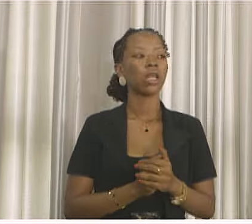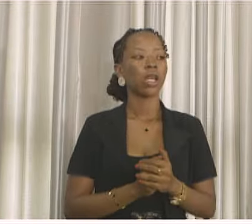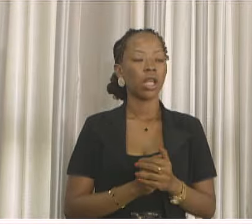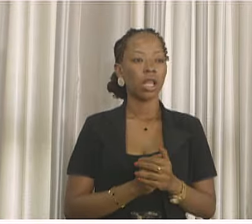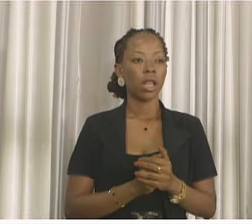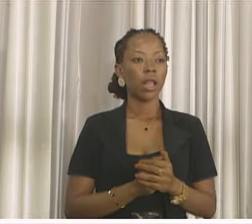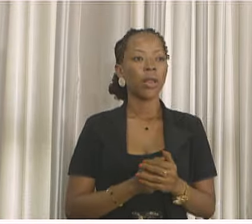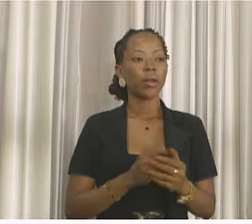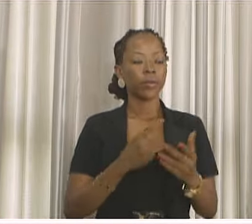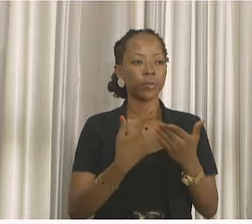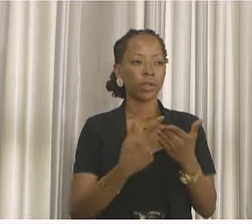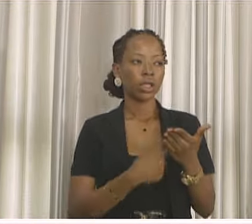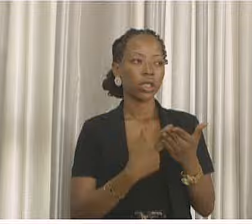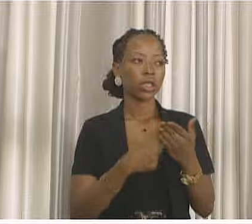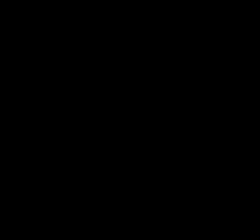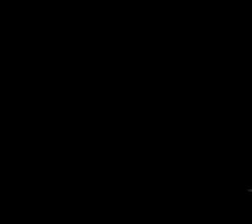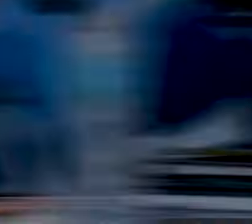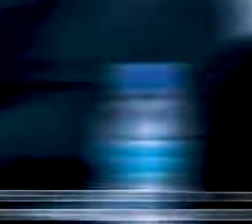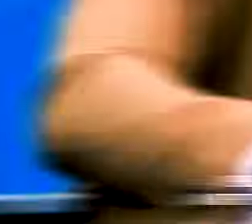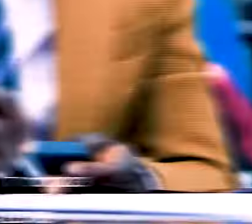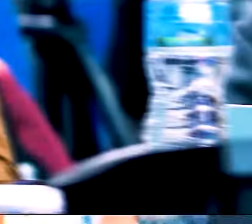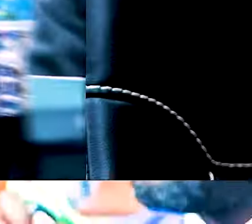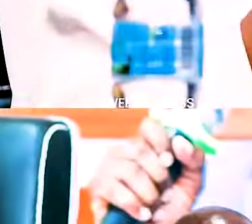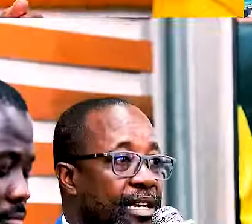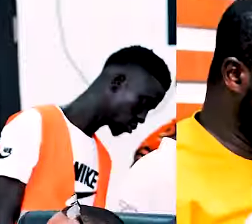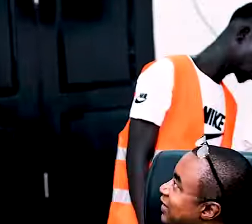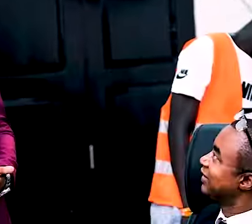future, the development of Salon.